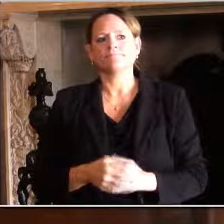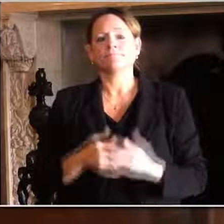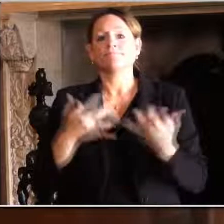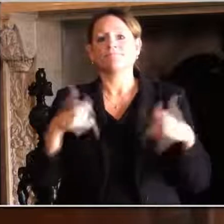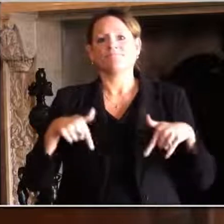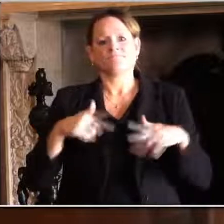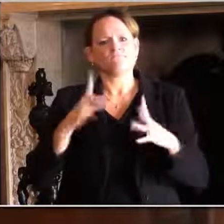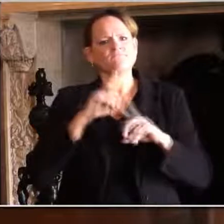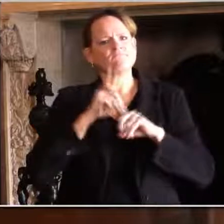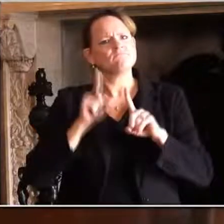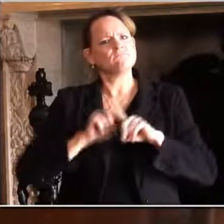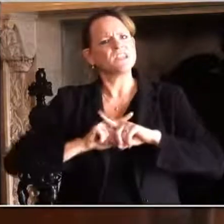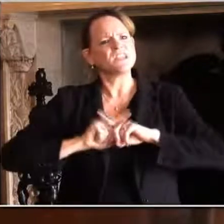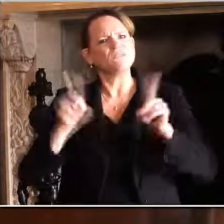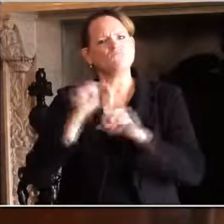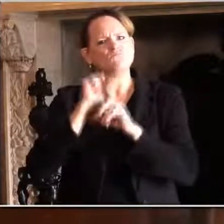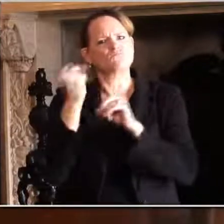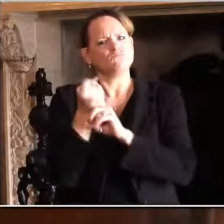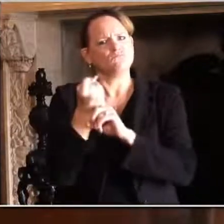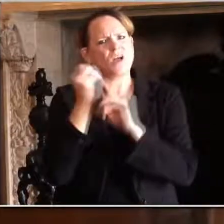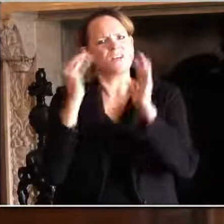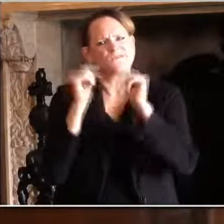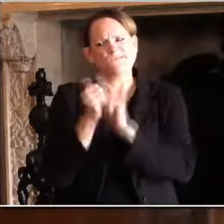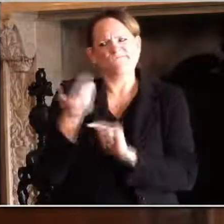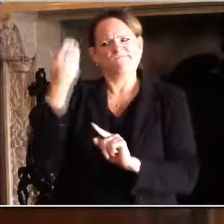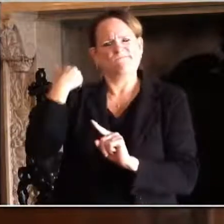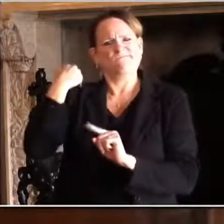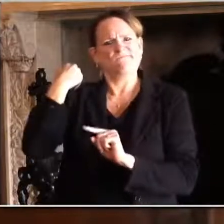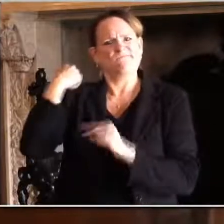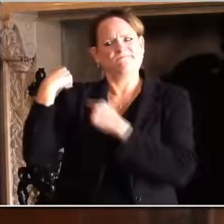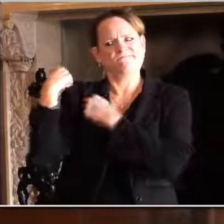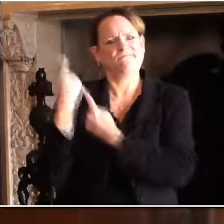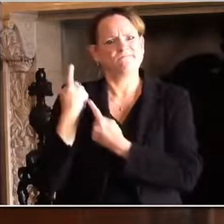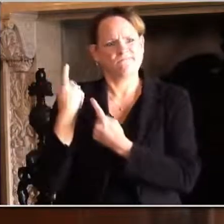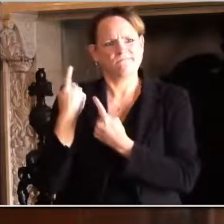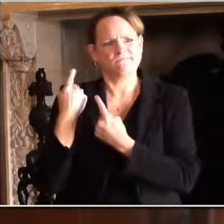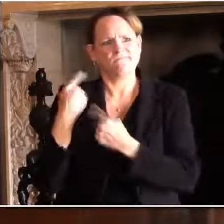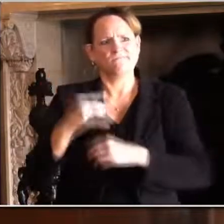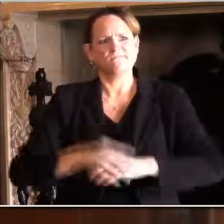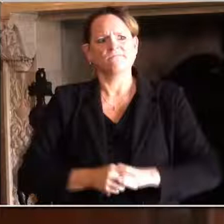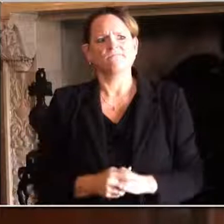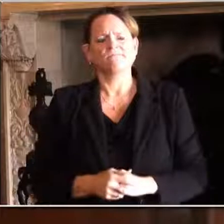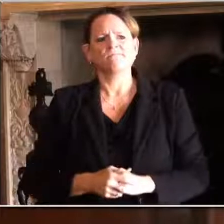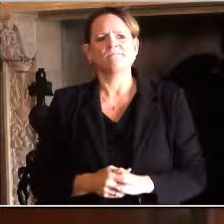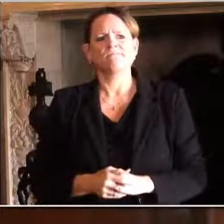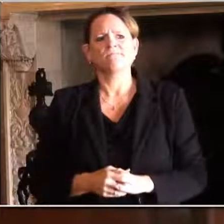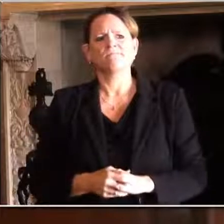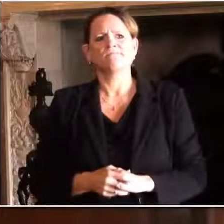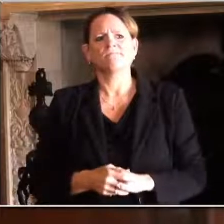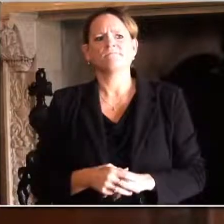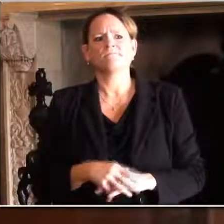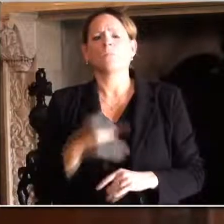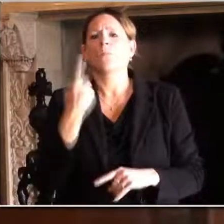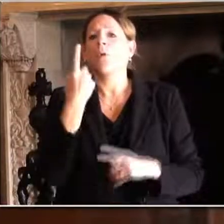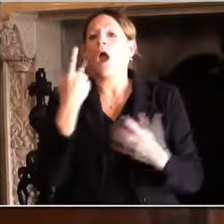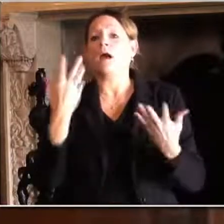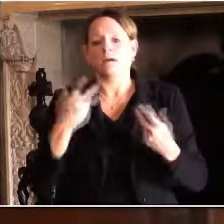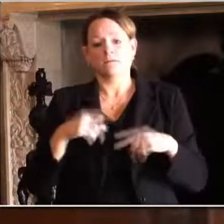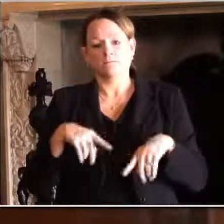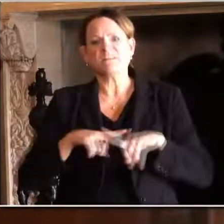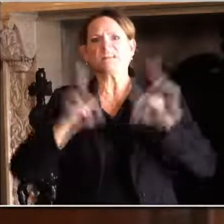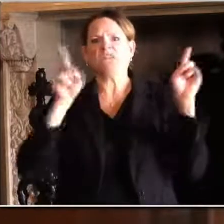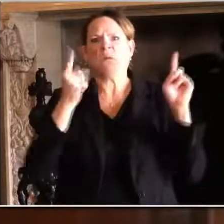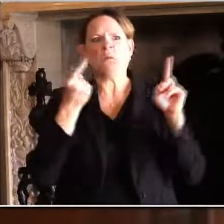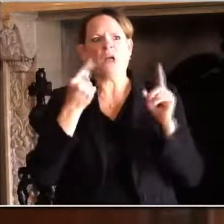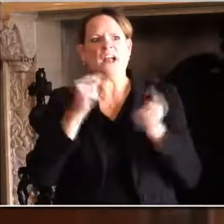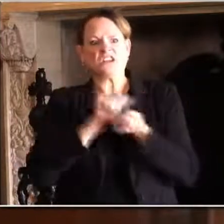months ago, the one thing that hasn't changed since then is what I've said all along. We're going to listen to the science